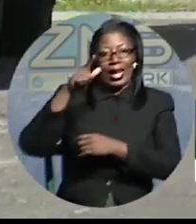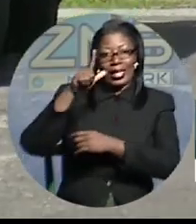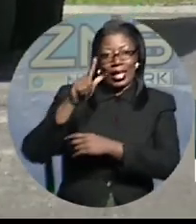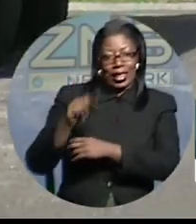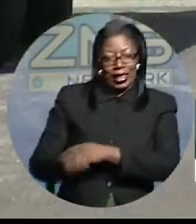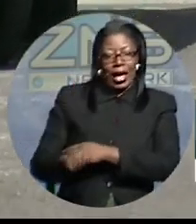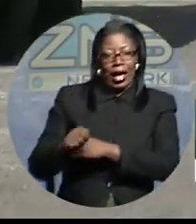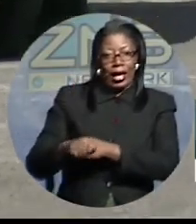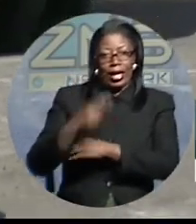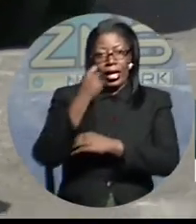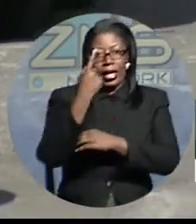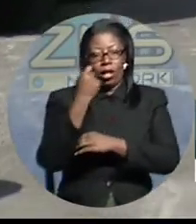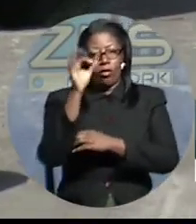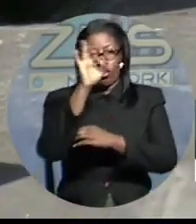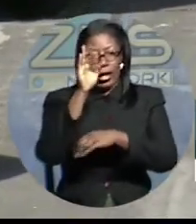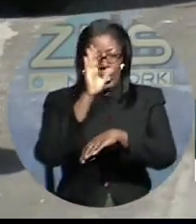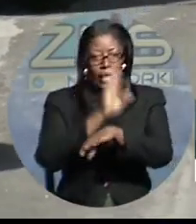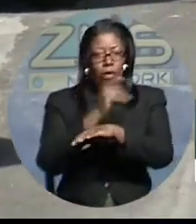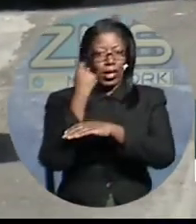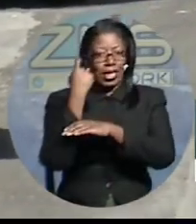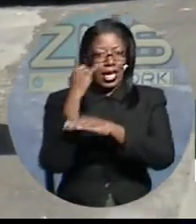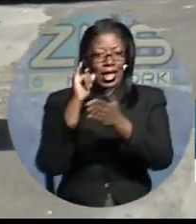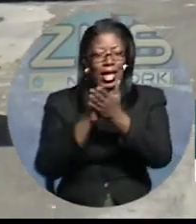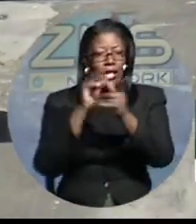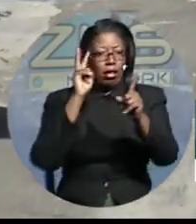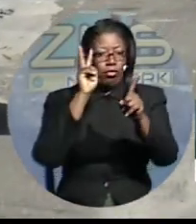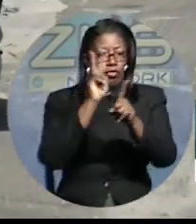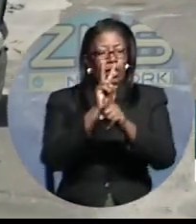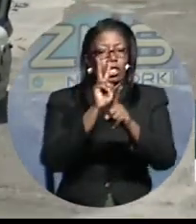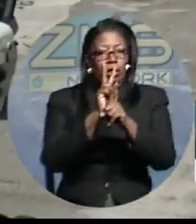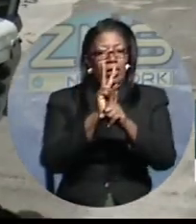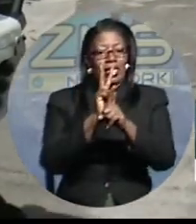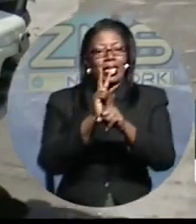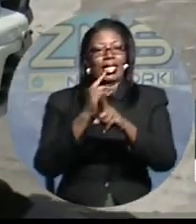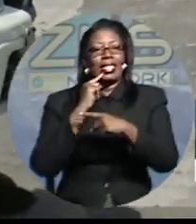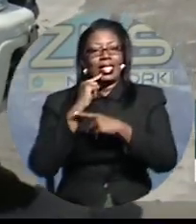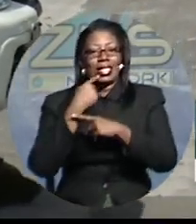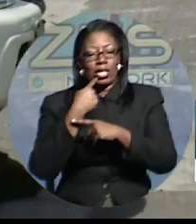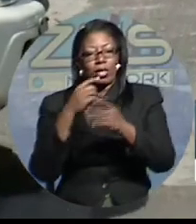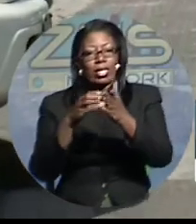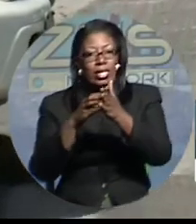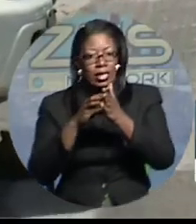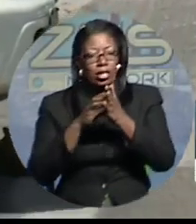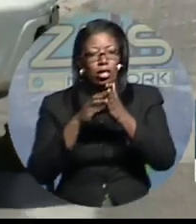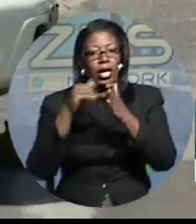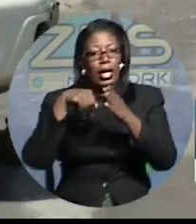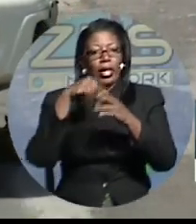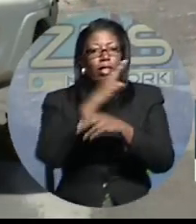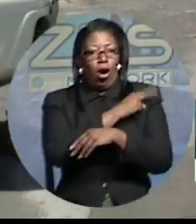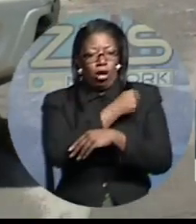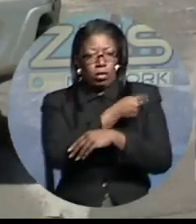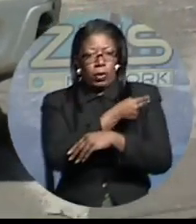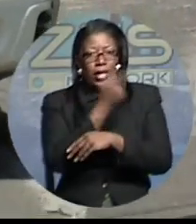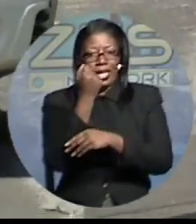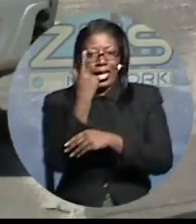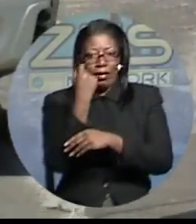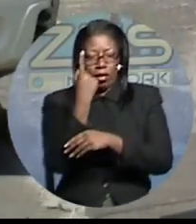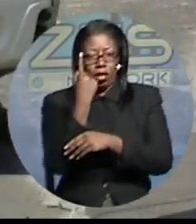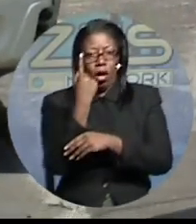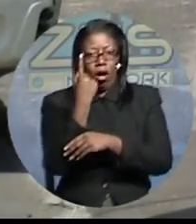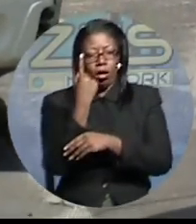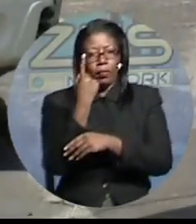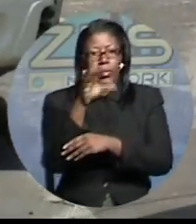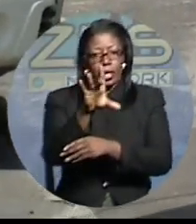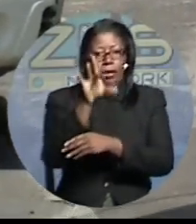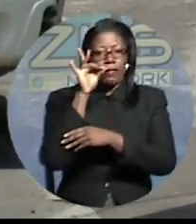around 11 o'clock Friday night. We understand the victim is detained in serious condition in hospital. Then around 9 o'clock last night, police found the